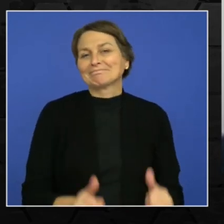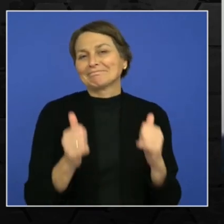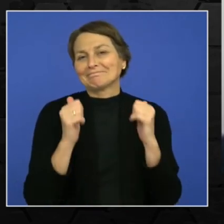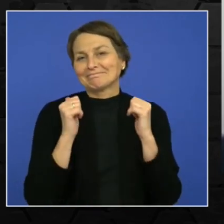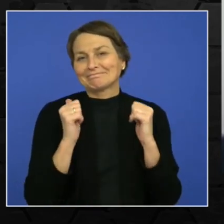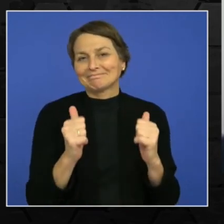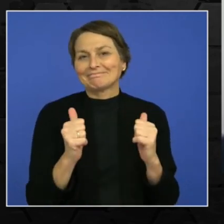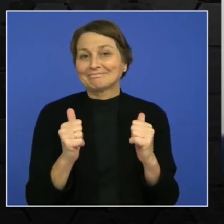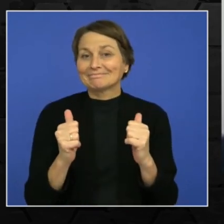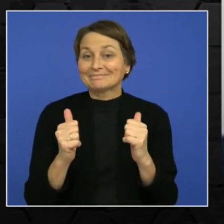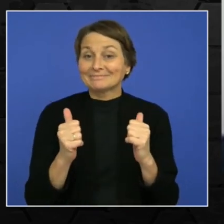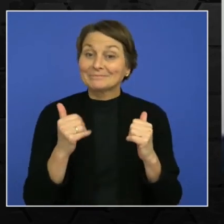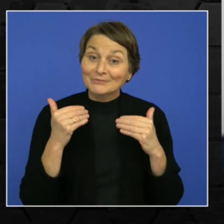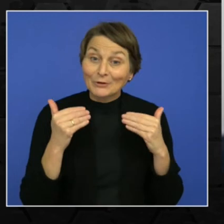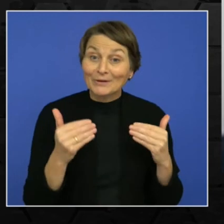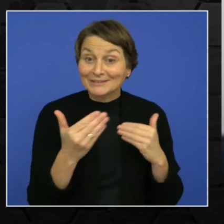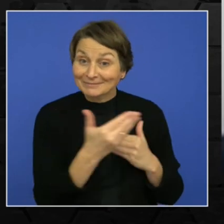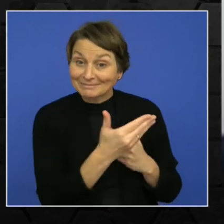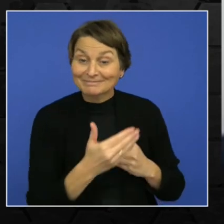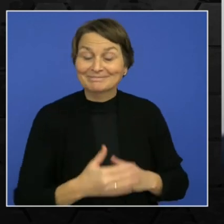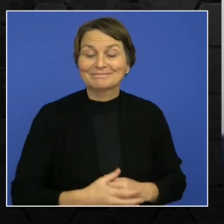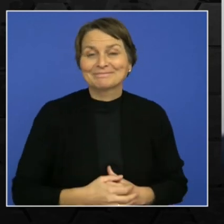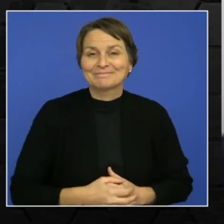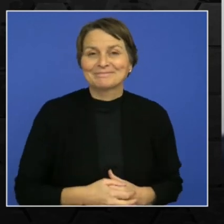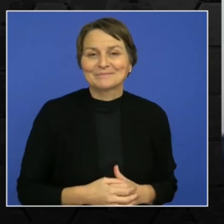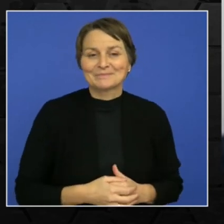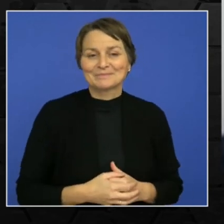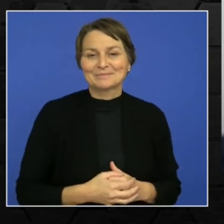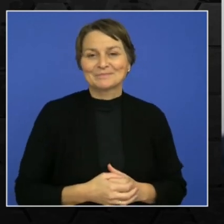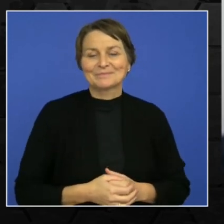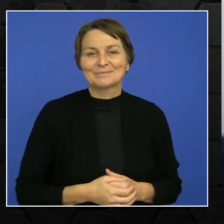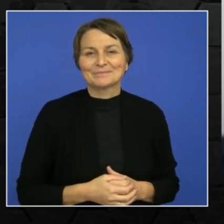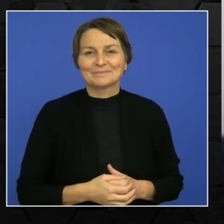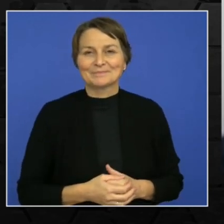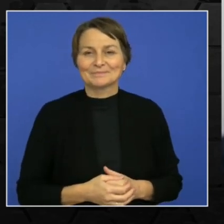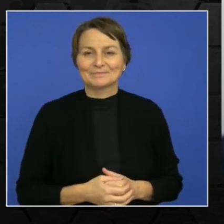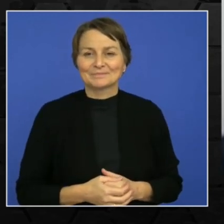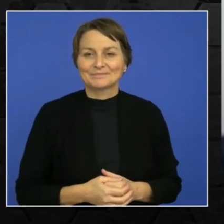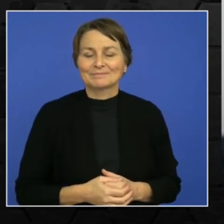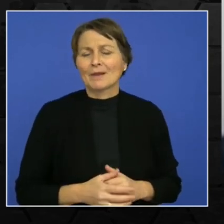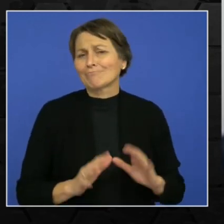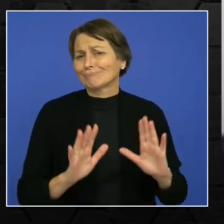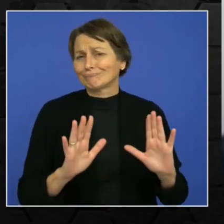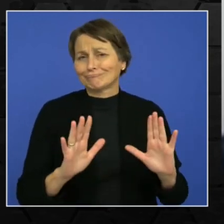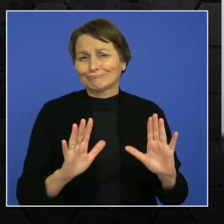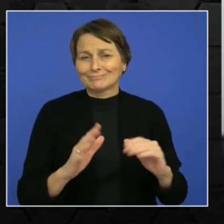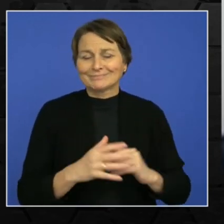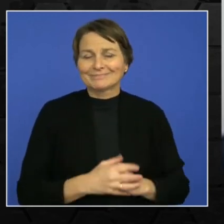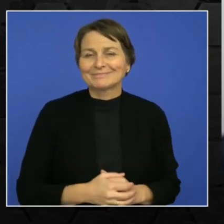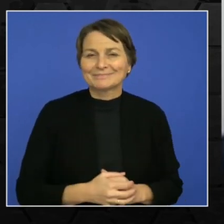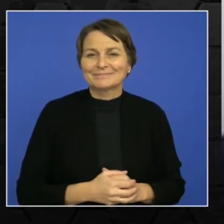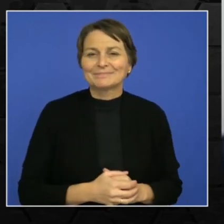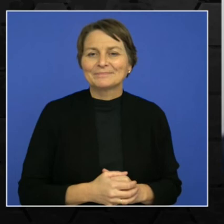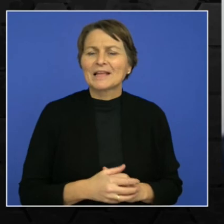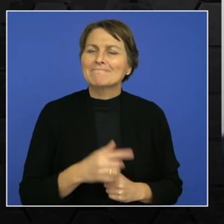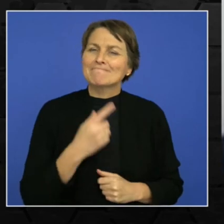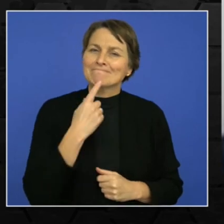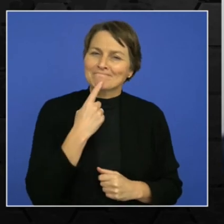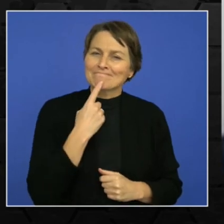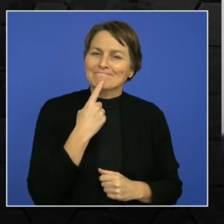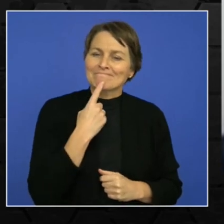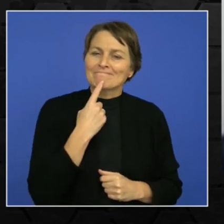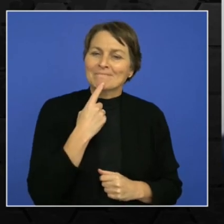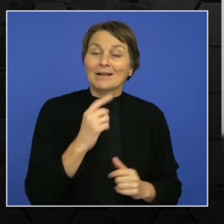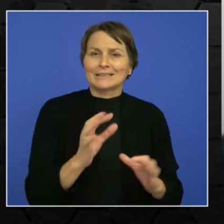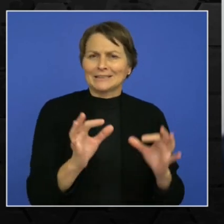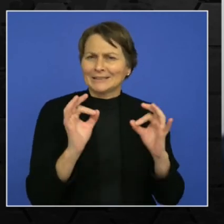ahead, Niyama. I'll follow up. No, it's fine. It's fine. I was just saying that was an amazing